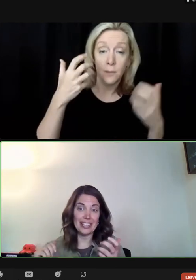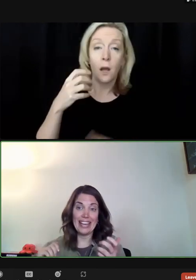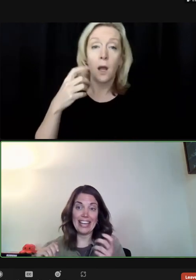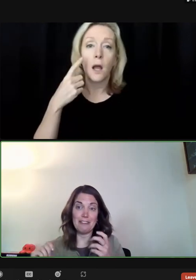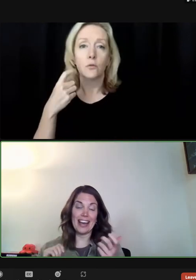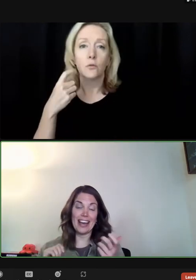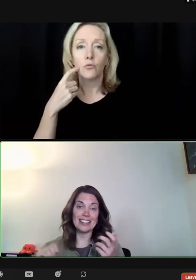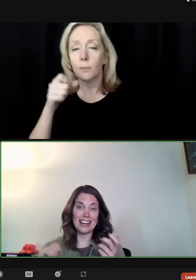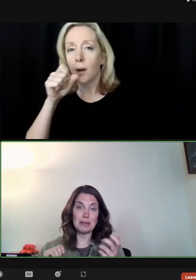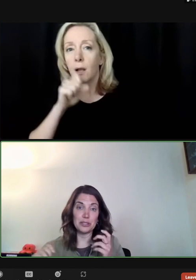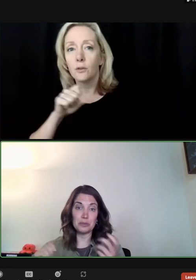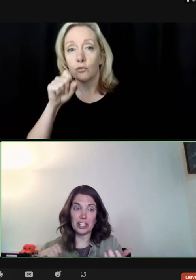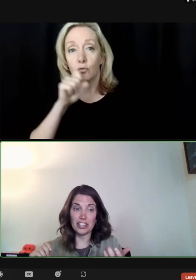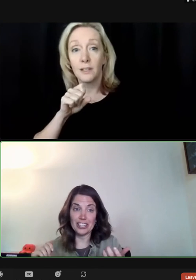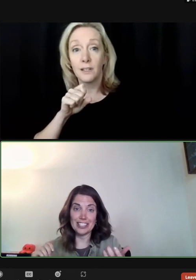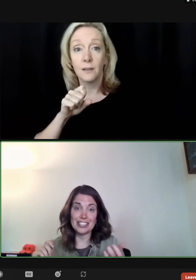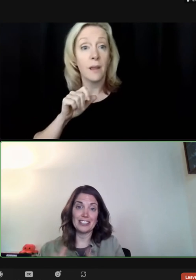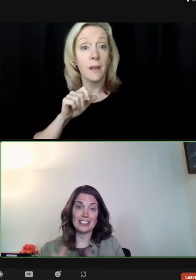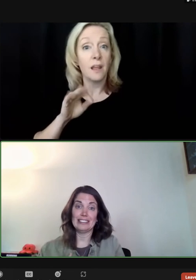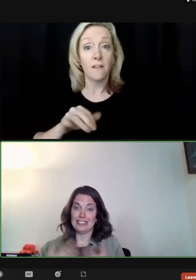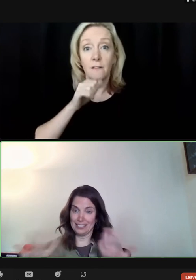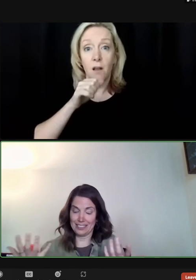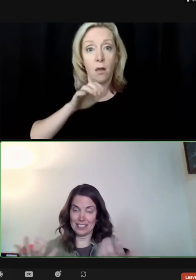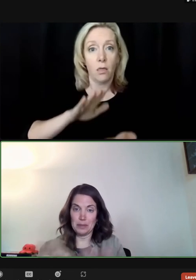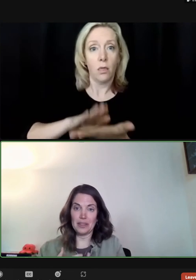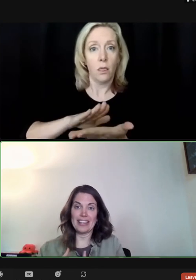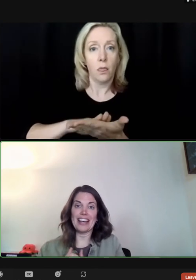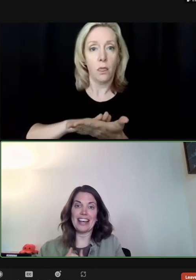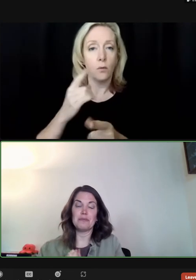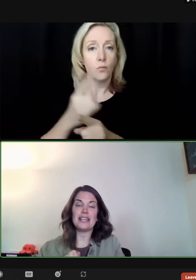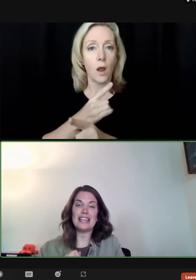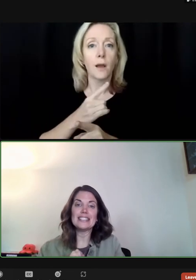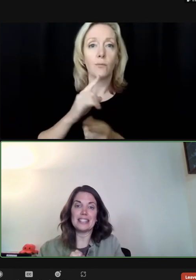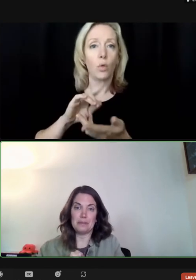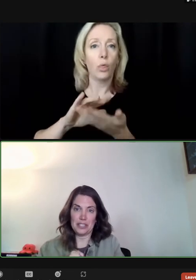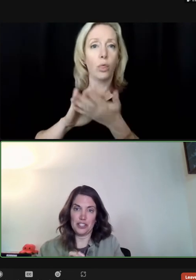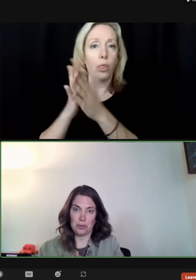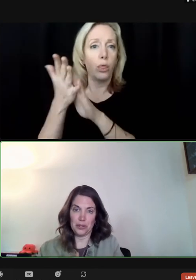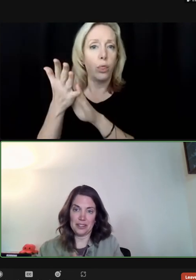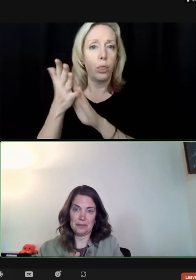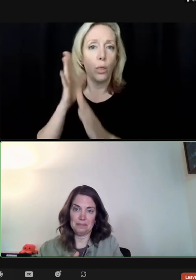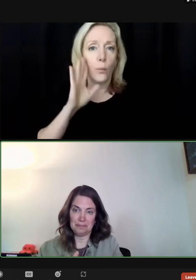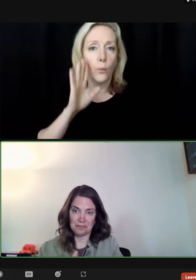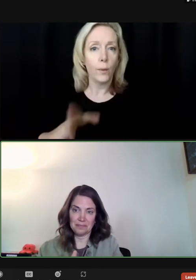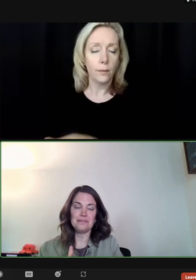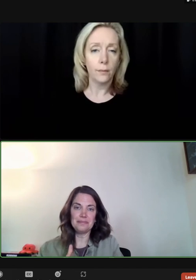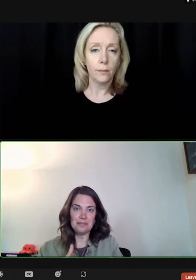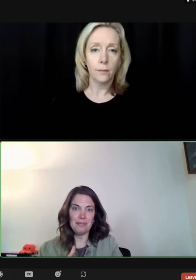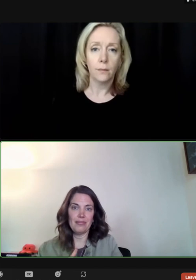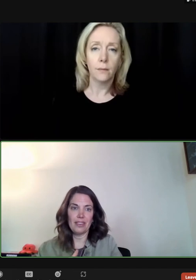difference in those. If that is not able to be heard, something like that could be easily misinterpreted.